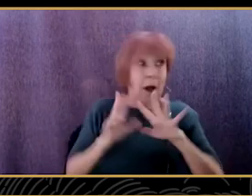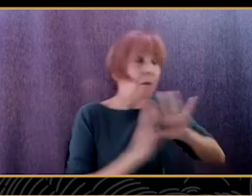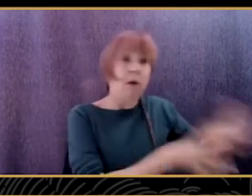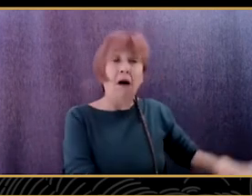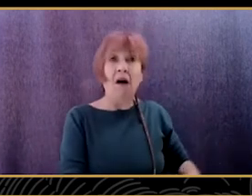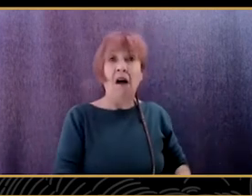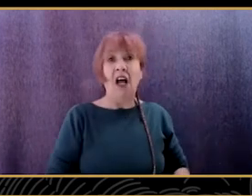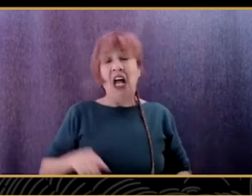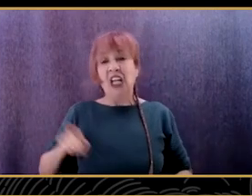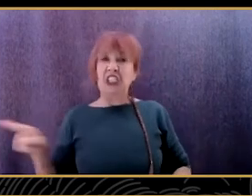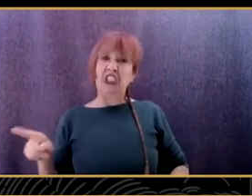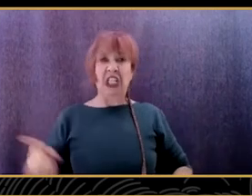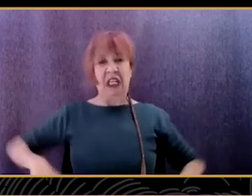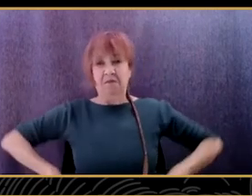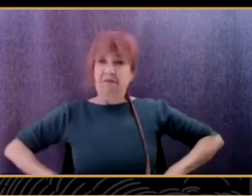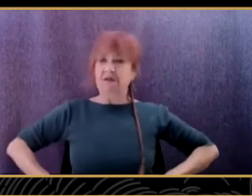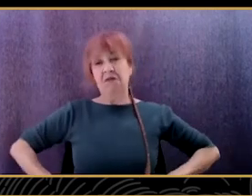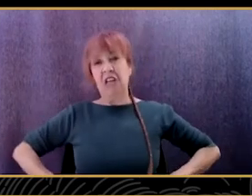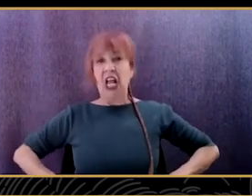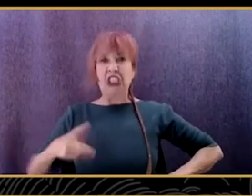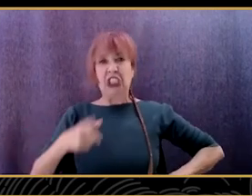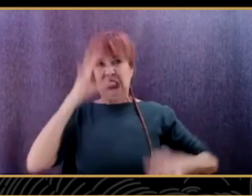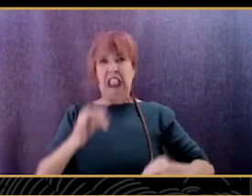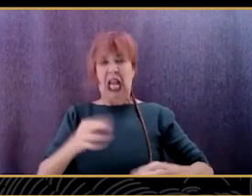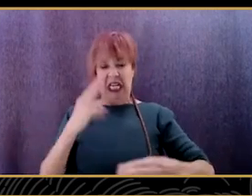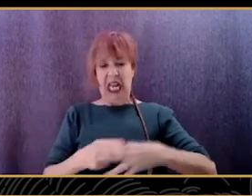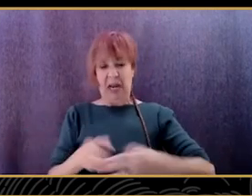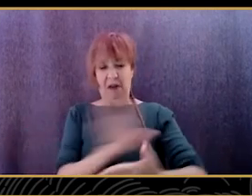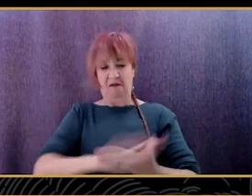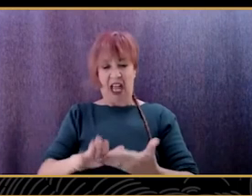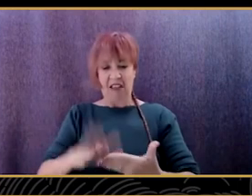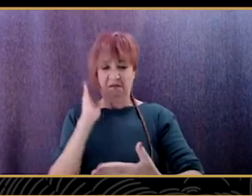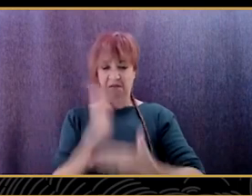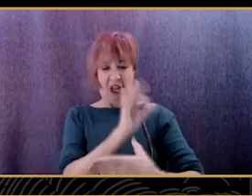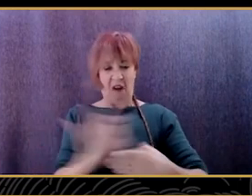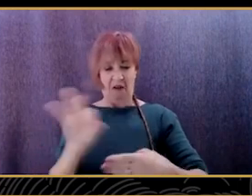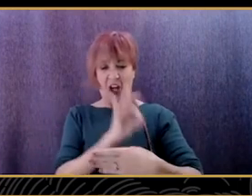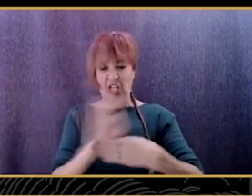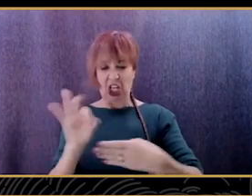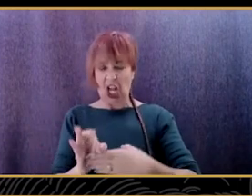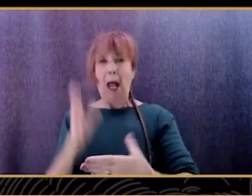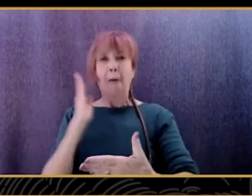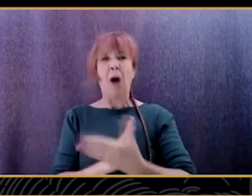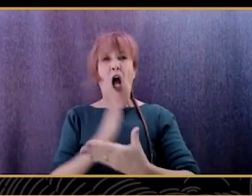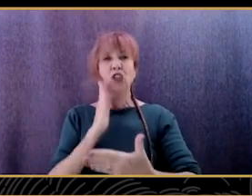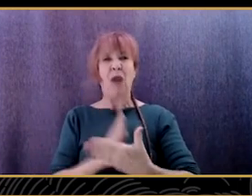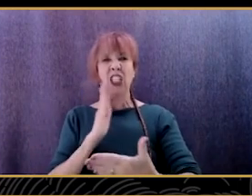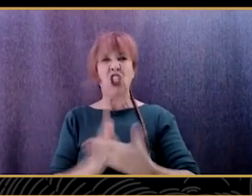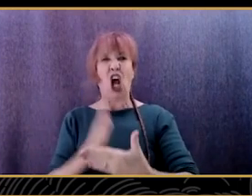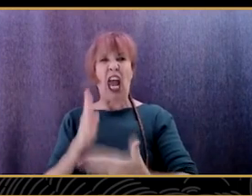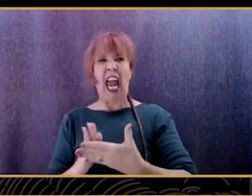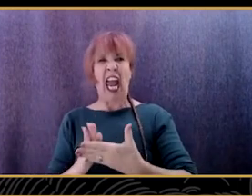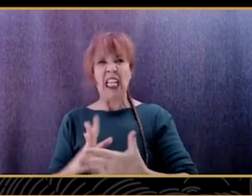of Alabama, she went for flat and functional, then siphoned each syllable of drama, repeatedly crushing it with her